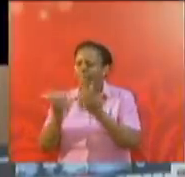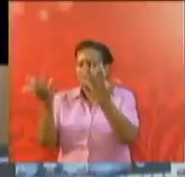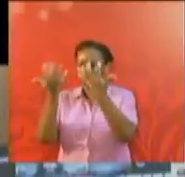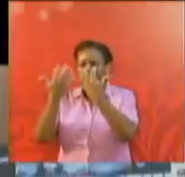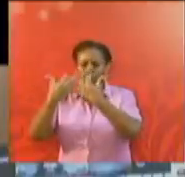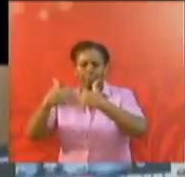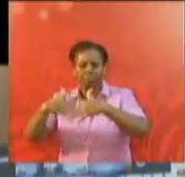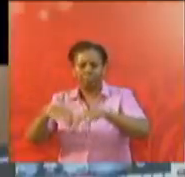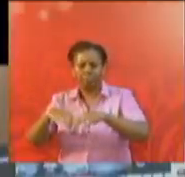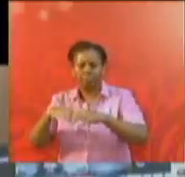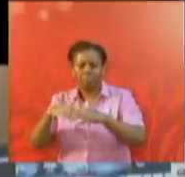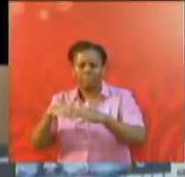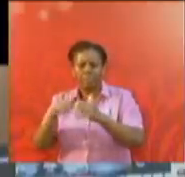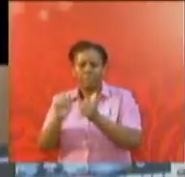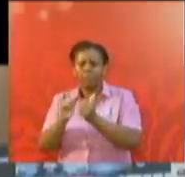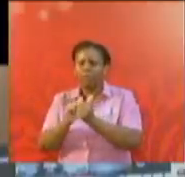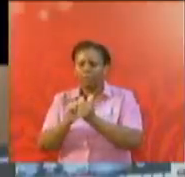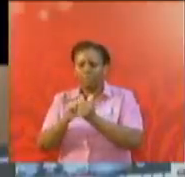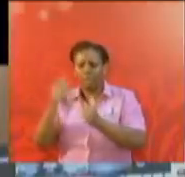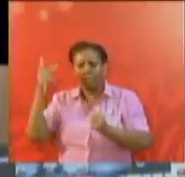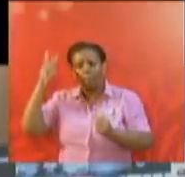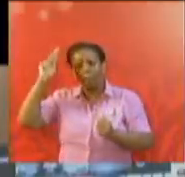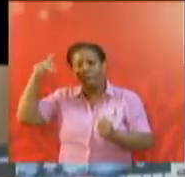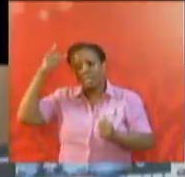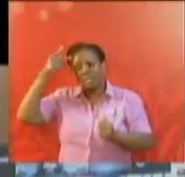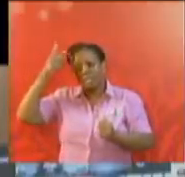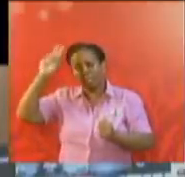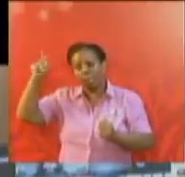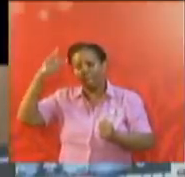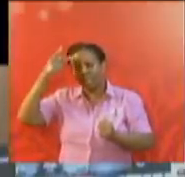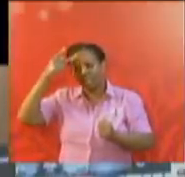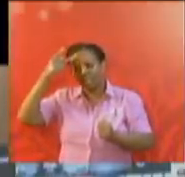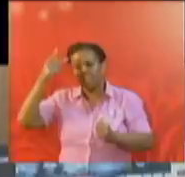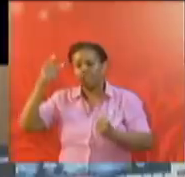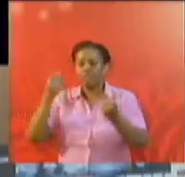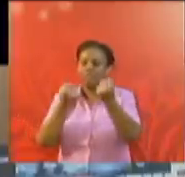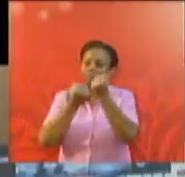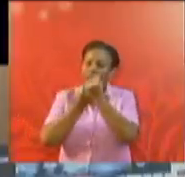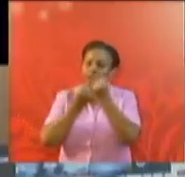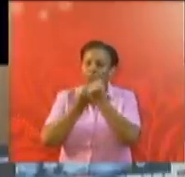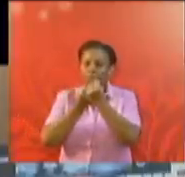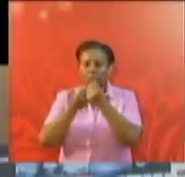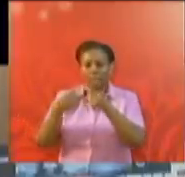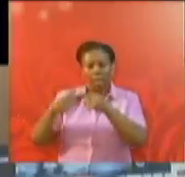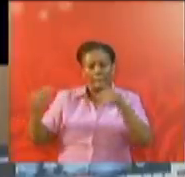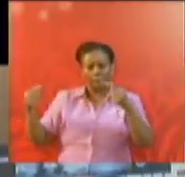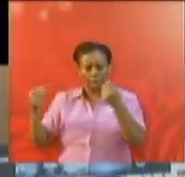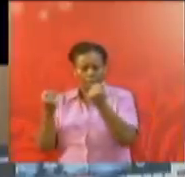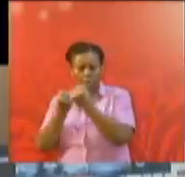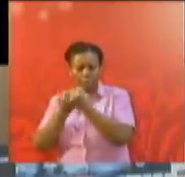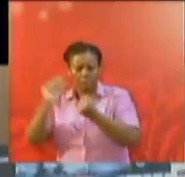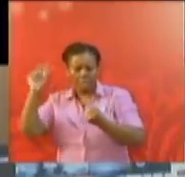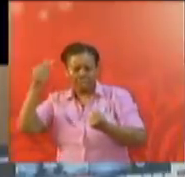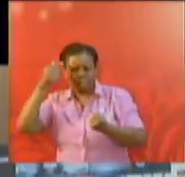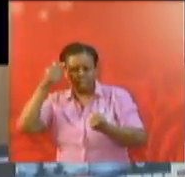the level of political support from the opposition and your opposition MPs in beating the virus? Quite